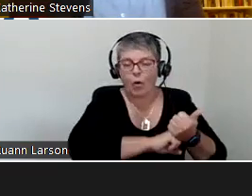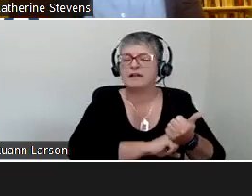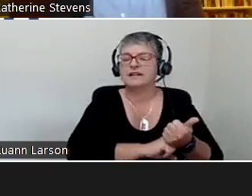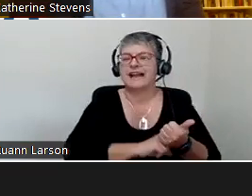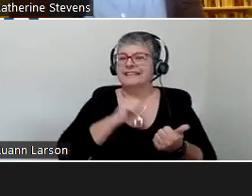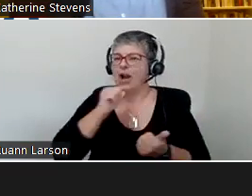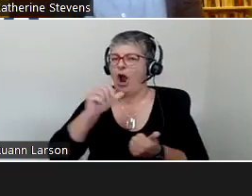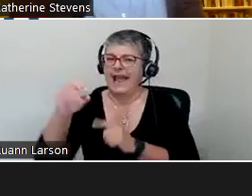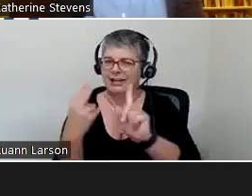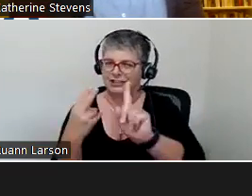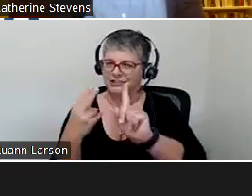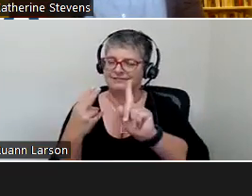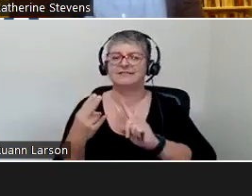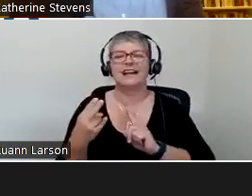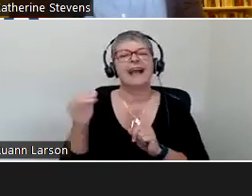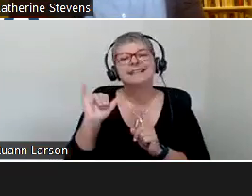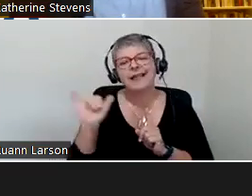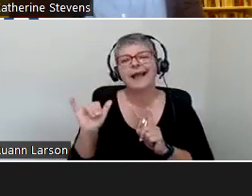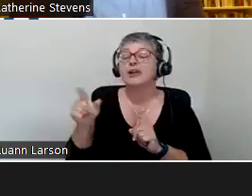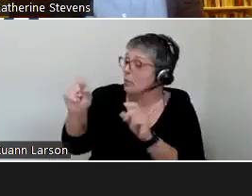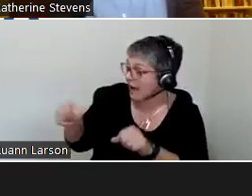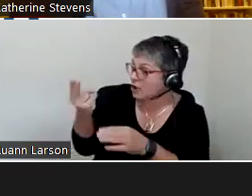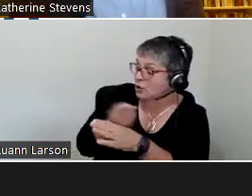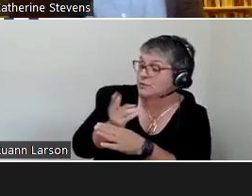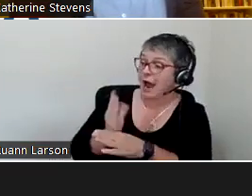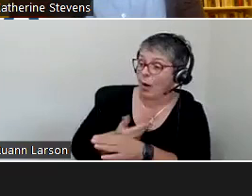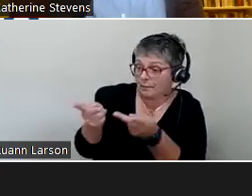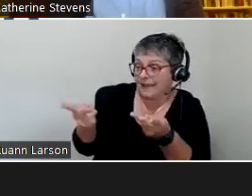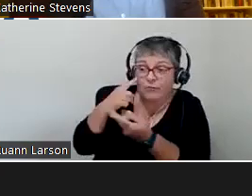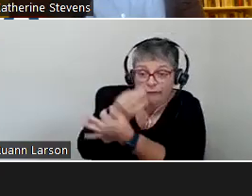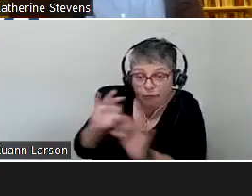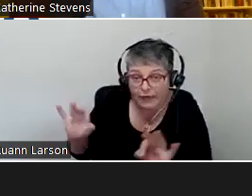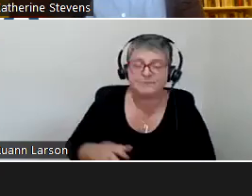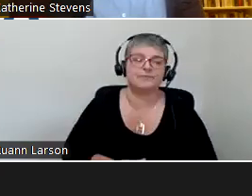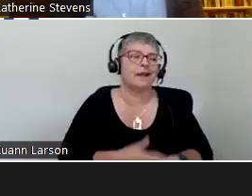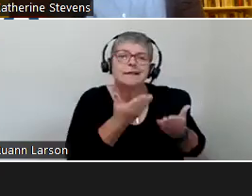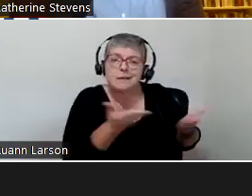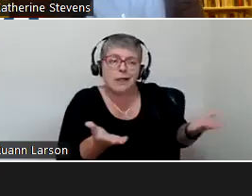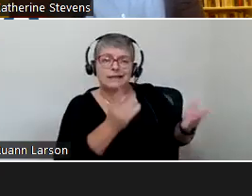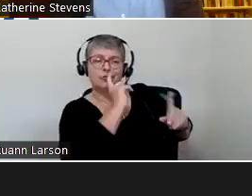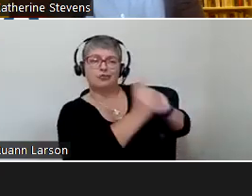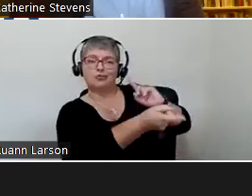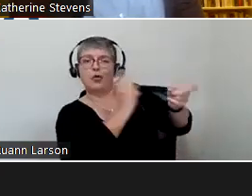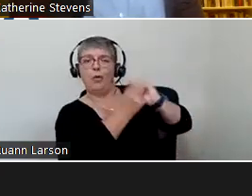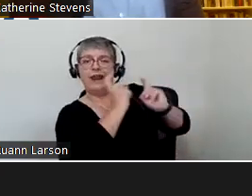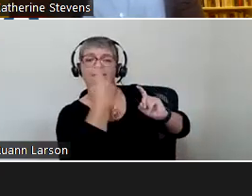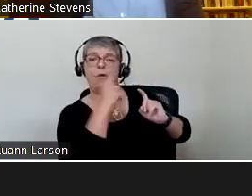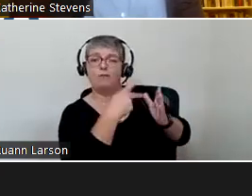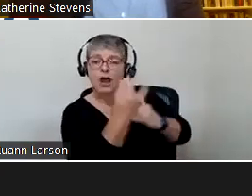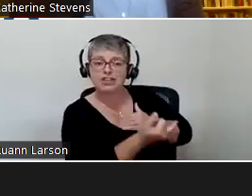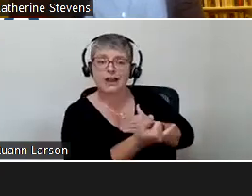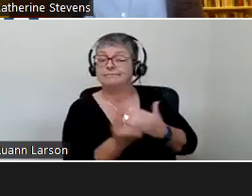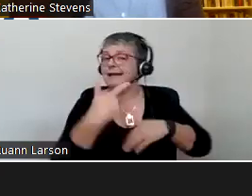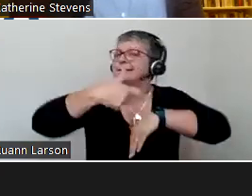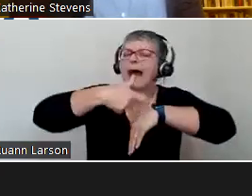It includes things like free use of facilities, supplies that are donated to your project, and volunteer time. So in